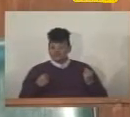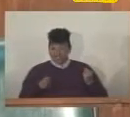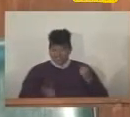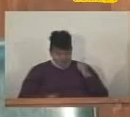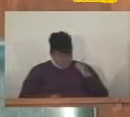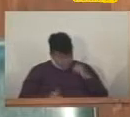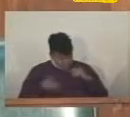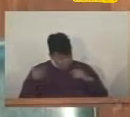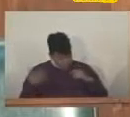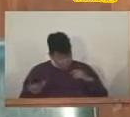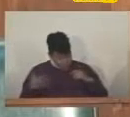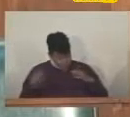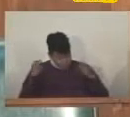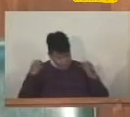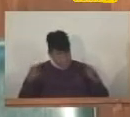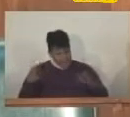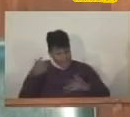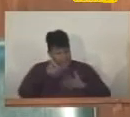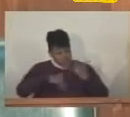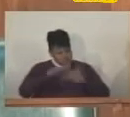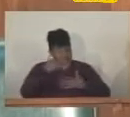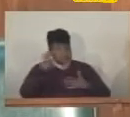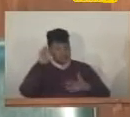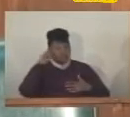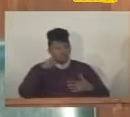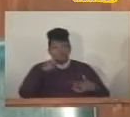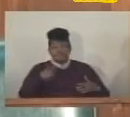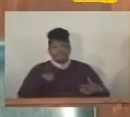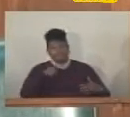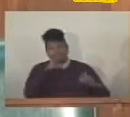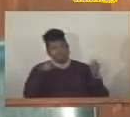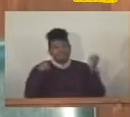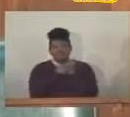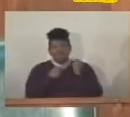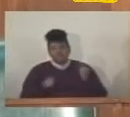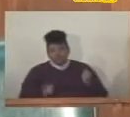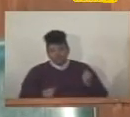society would say they're not supporting it either.